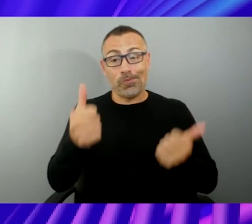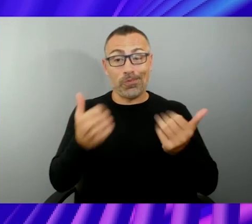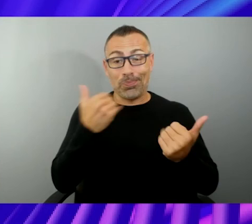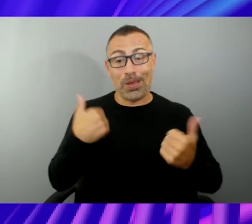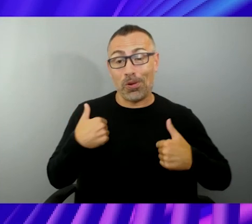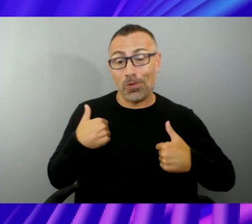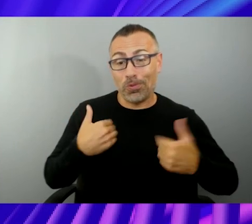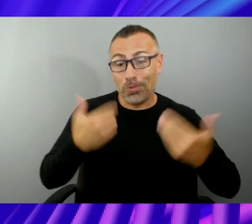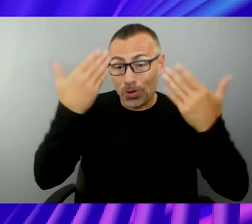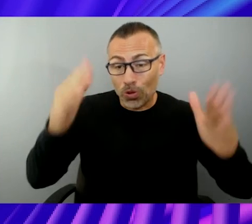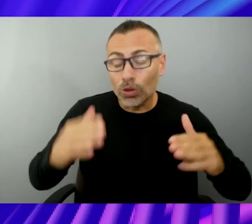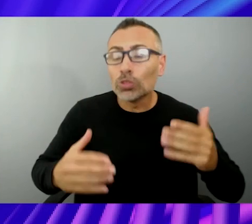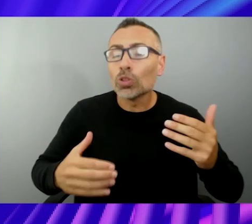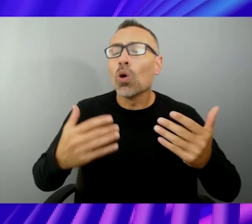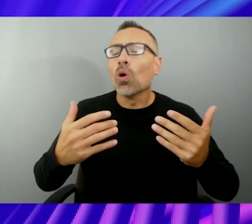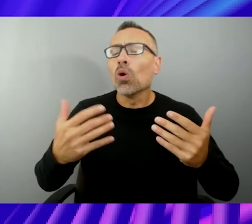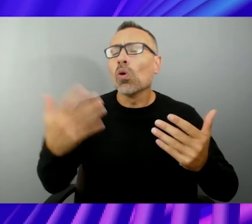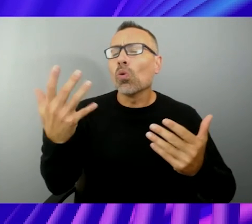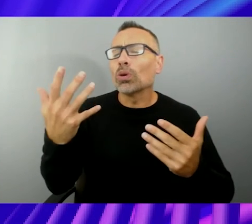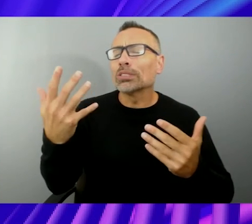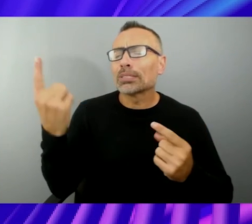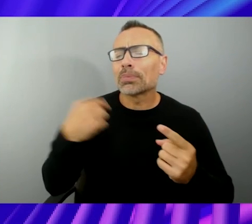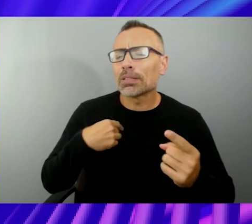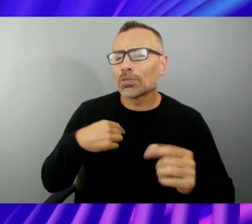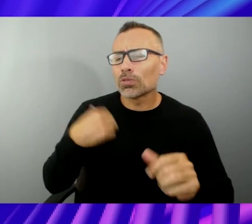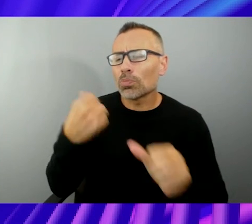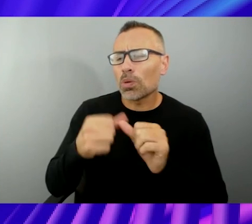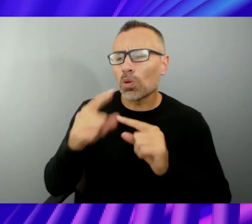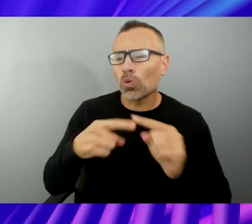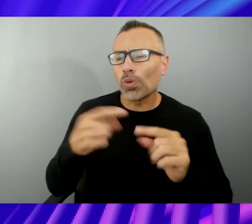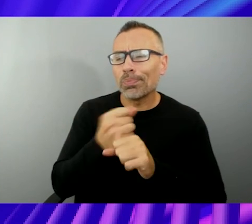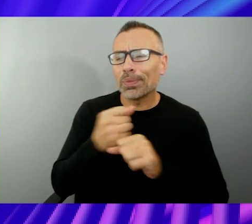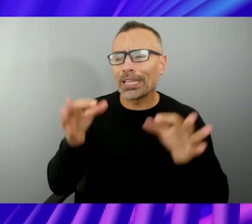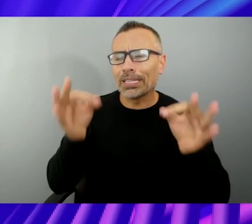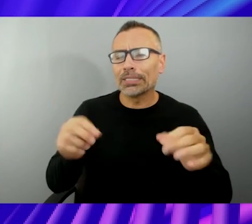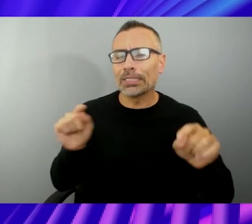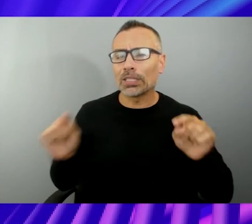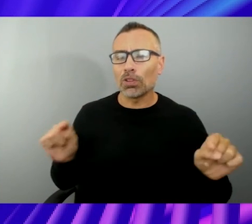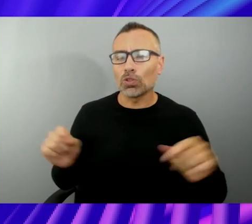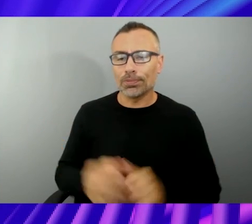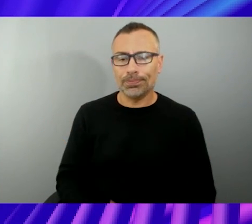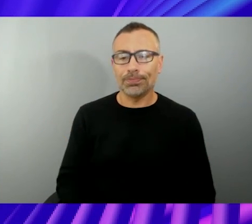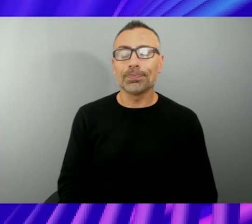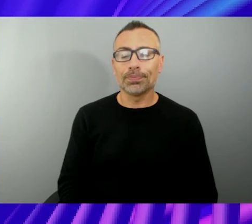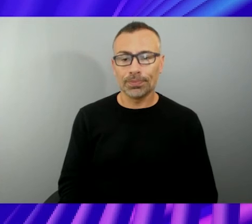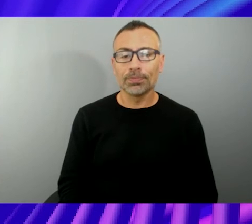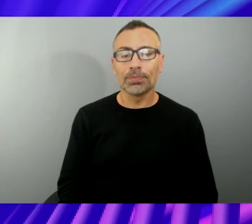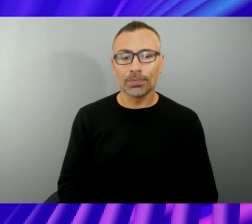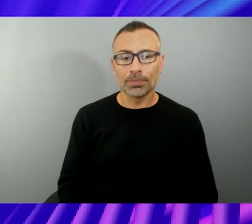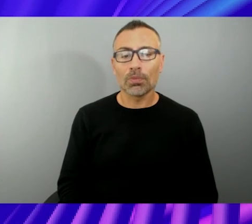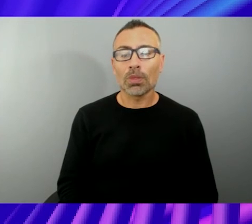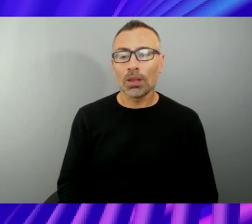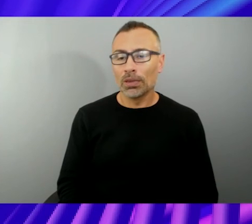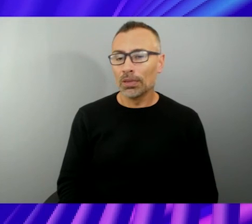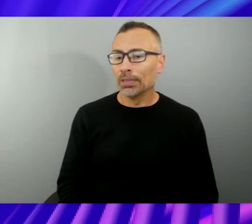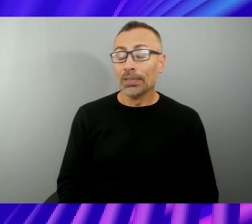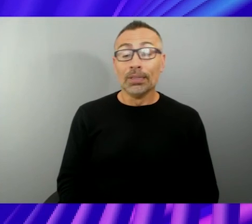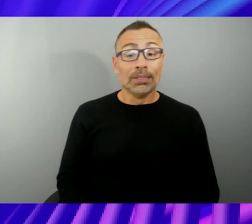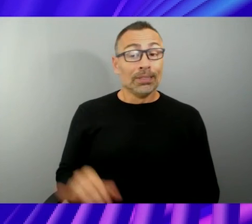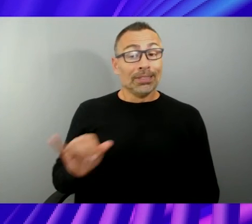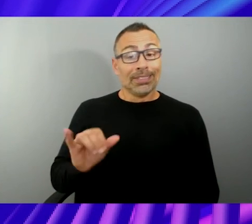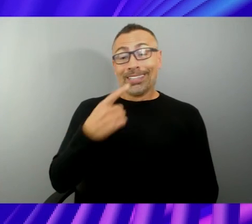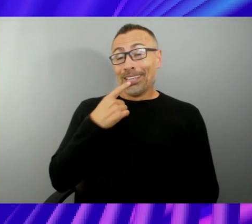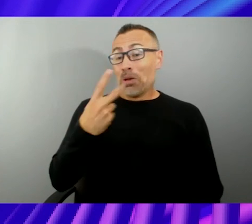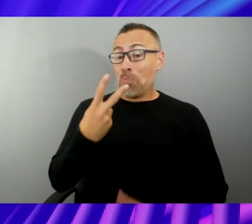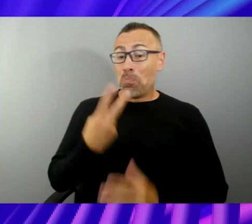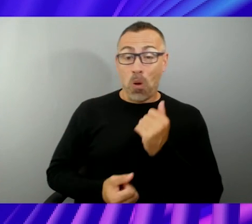keep in mind when deciding with these either of these services here? Right. So as I said, both Architectures. has pluses and minuses.